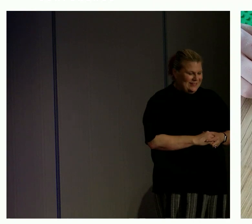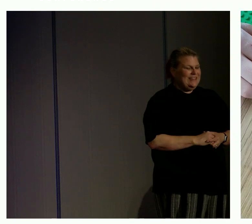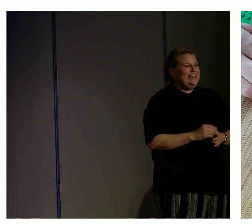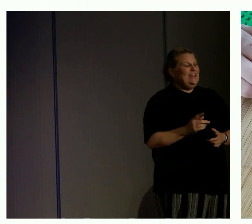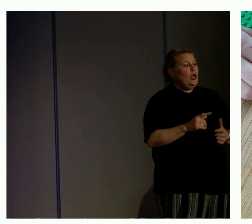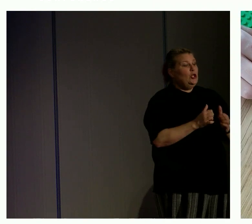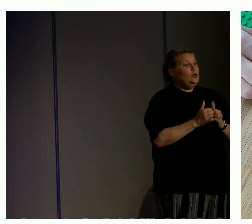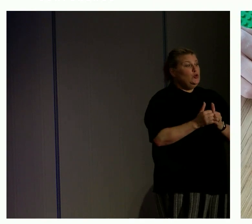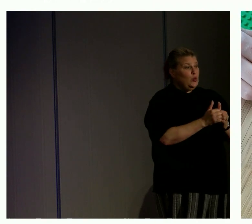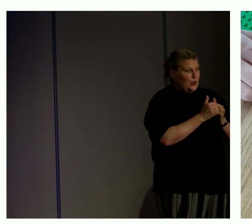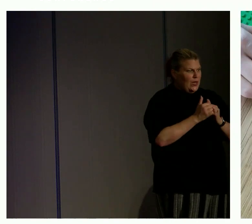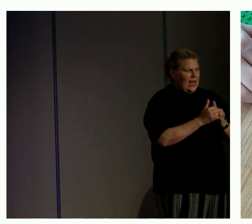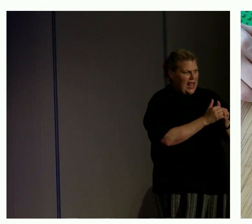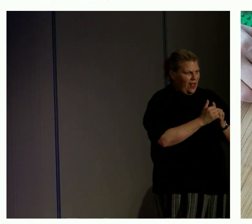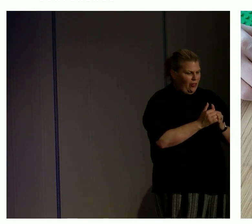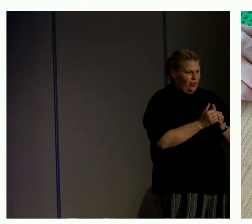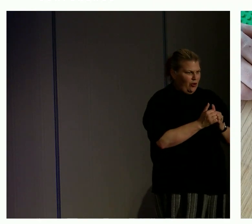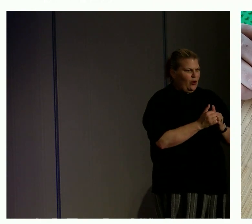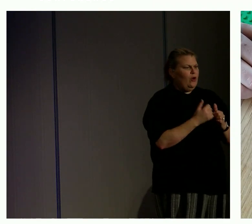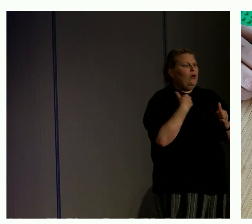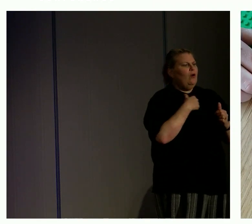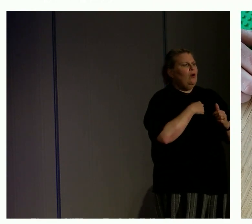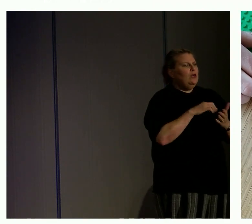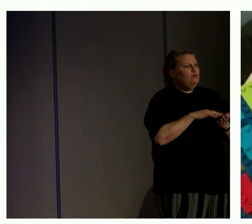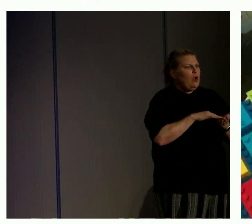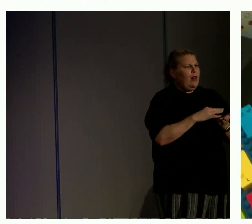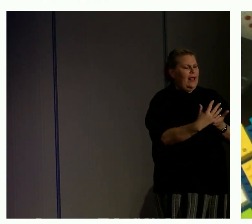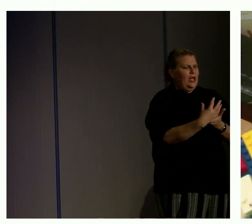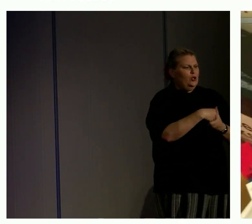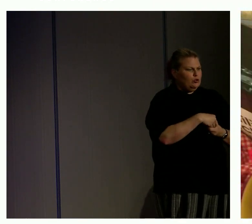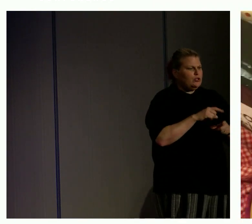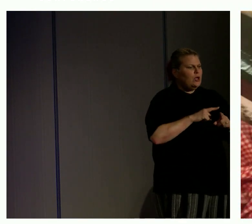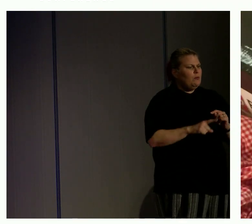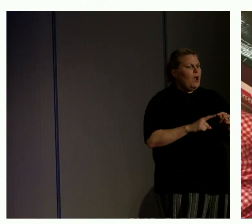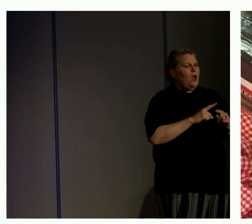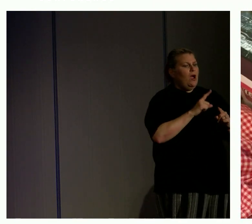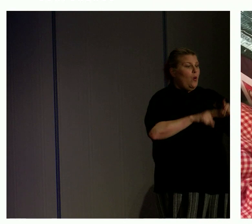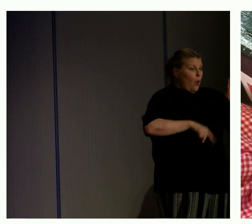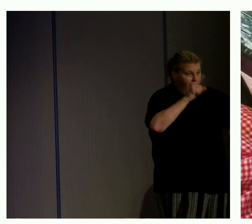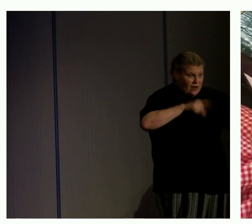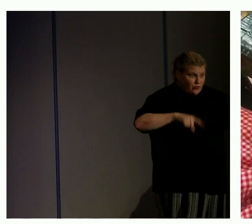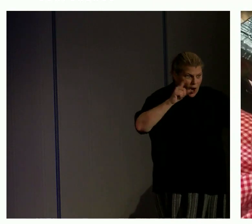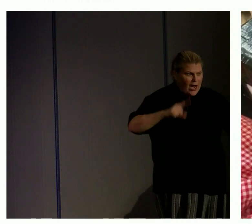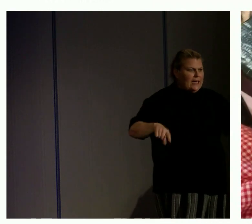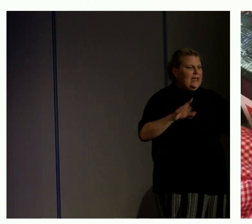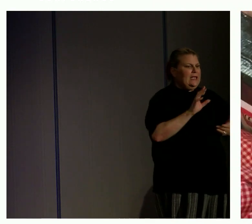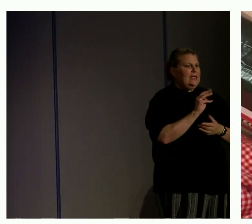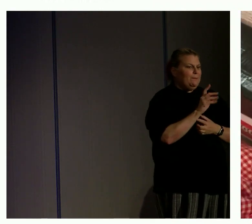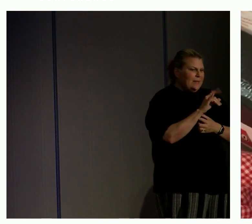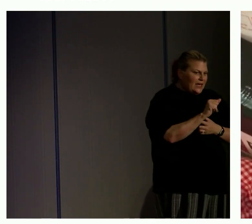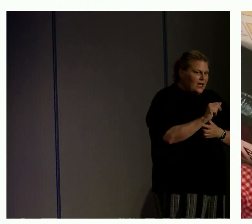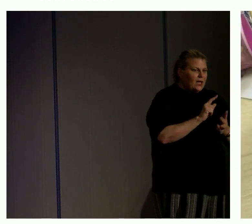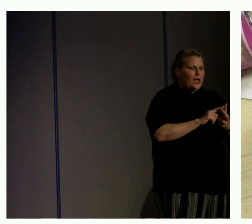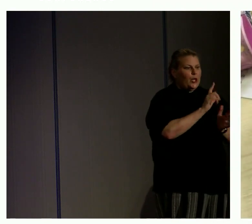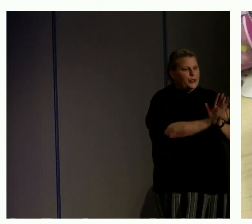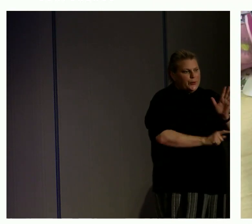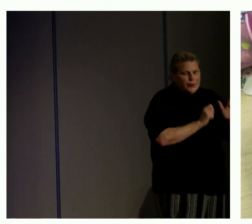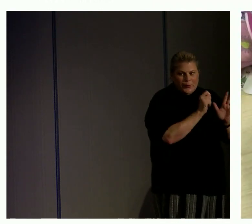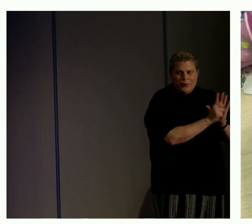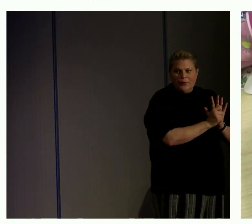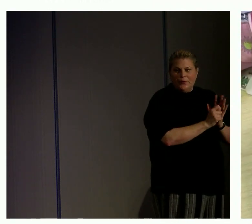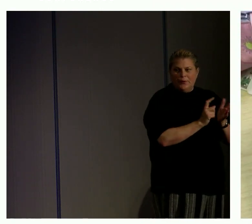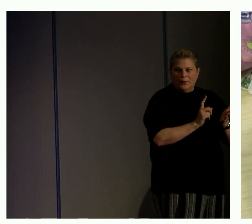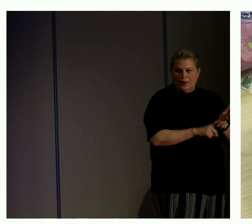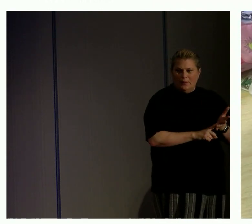Together, we promote Braille in inclusion. A wide variety of media, website, YouTube channel,